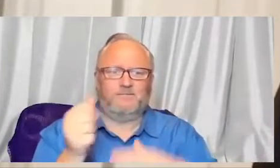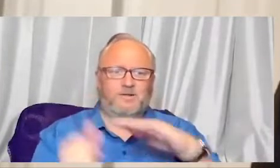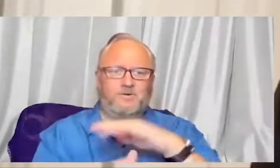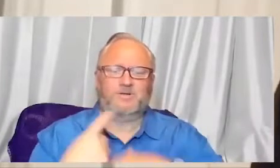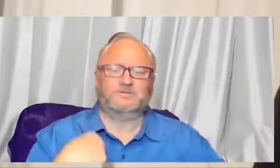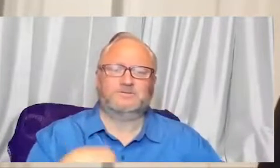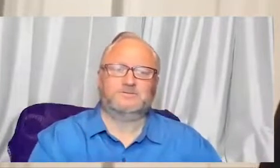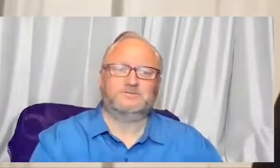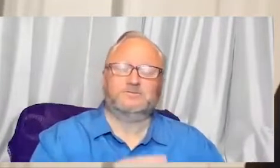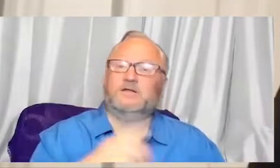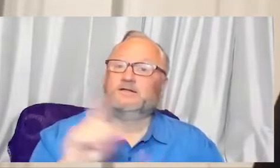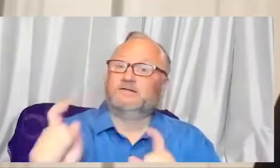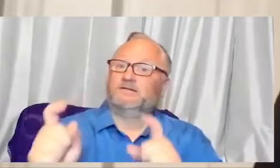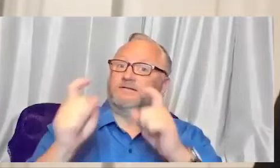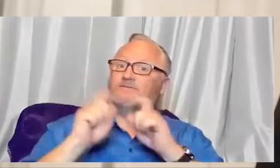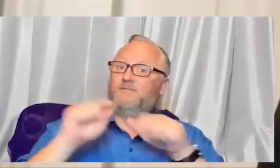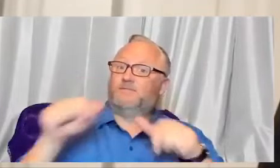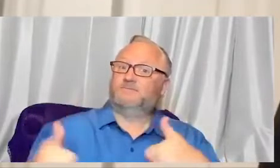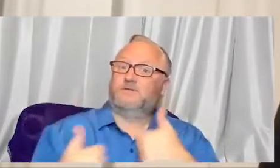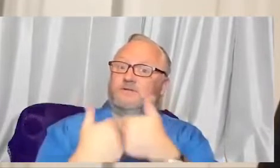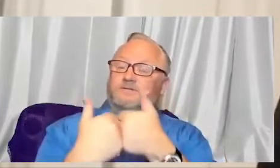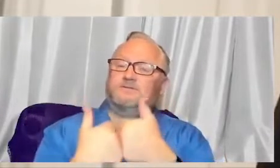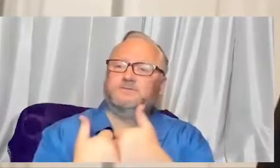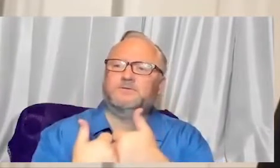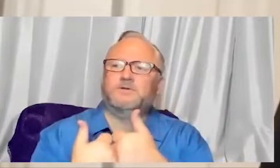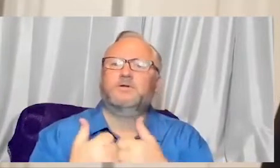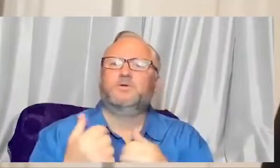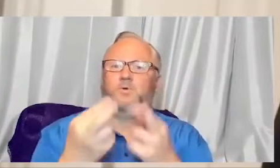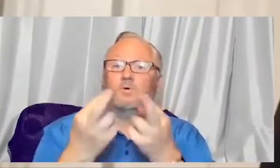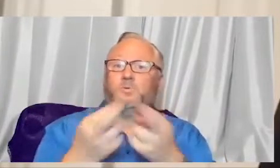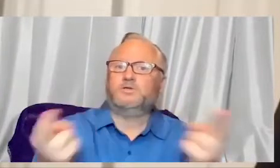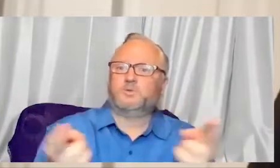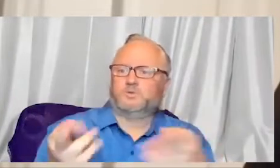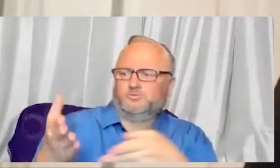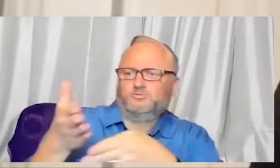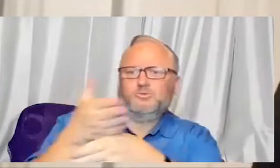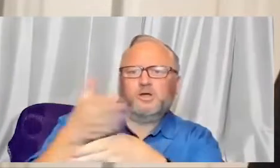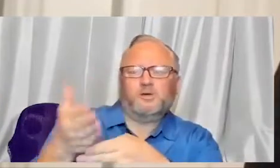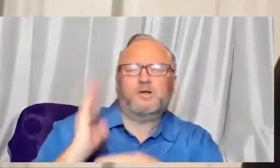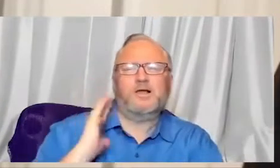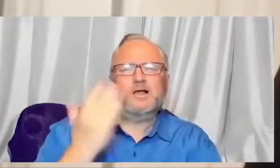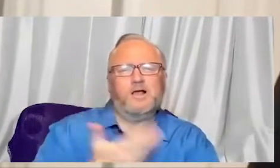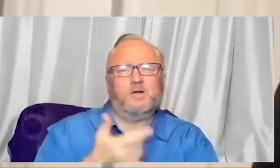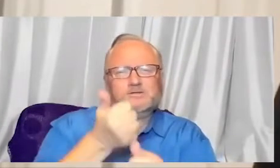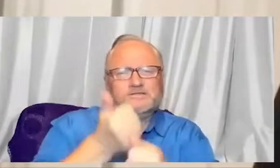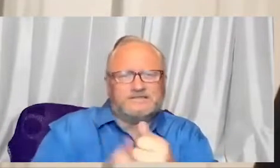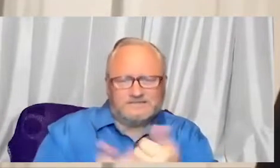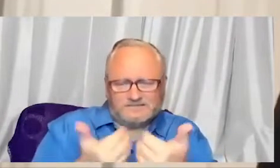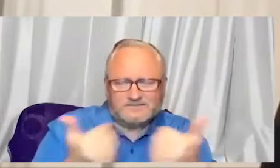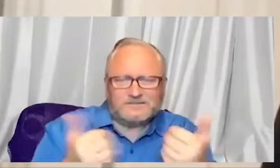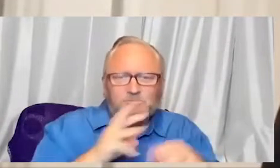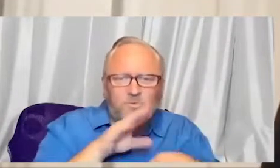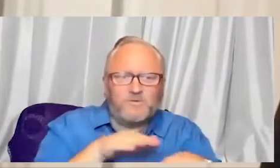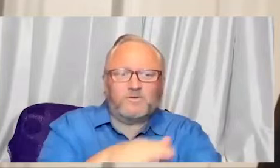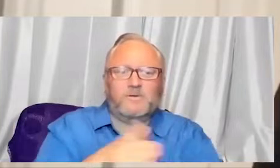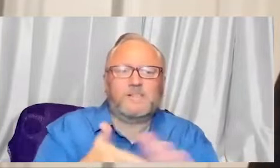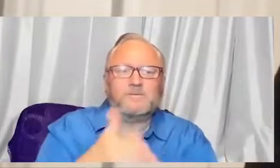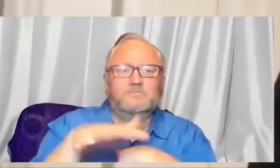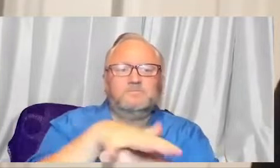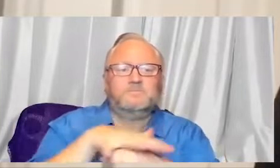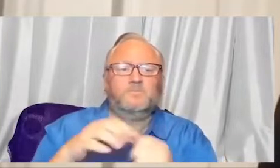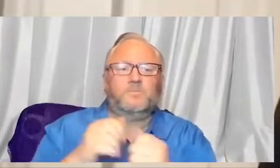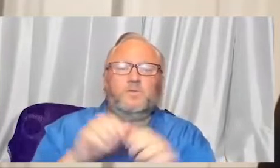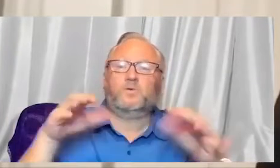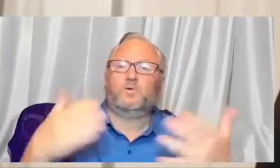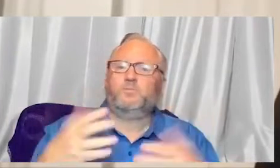have been challenged to join our resources, our respective rivers, and regionalize by a group of esteemed